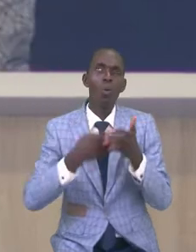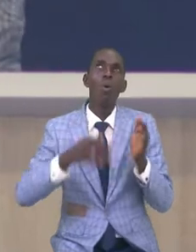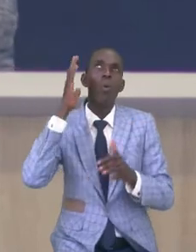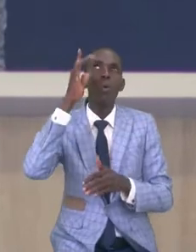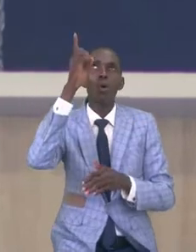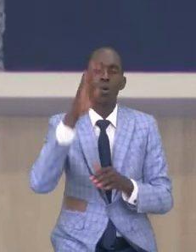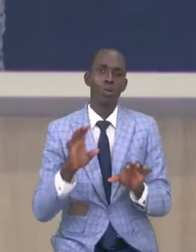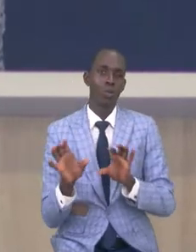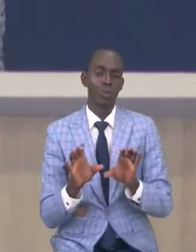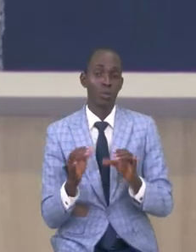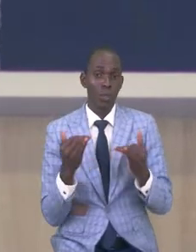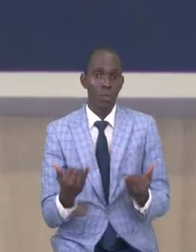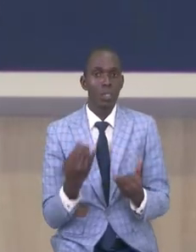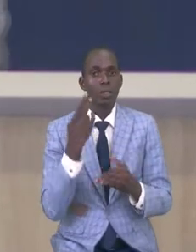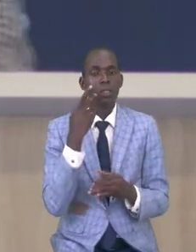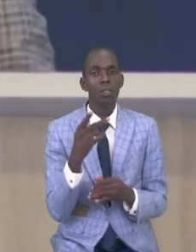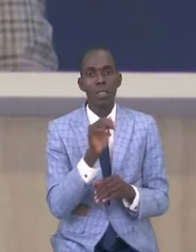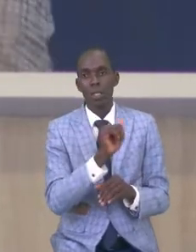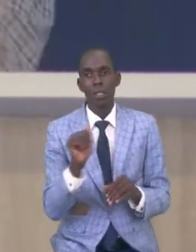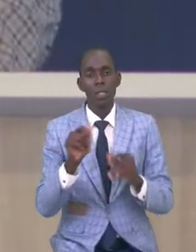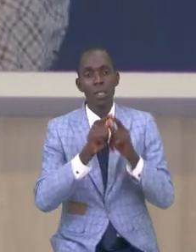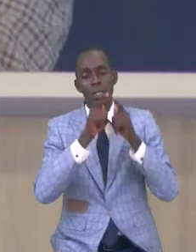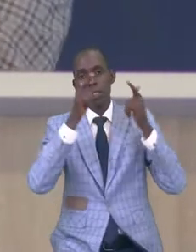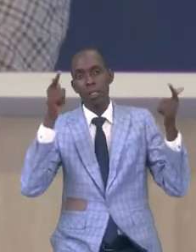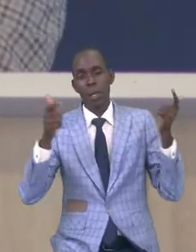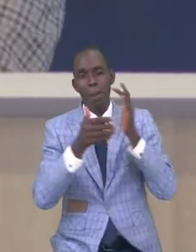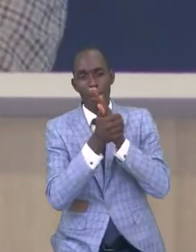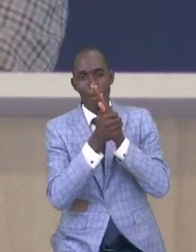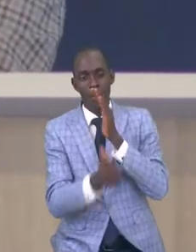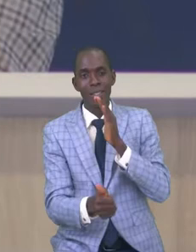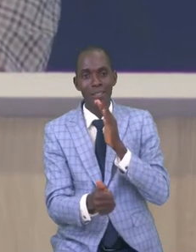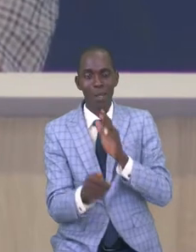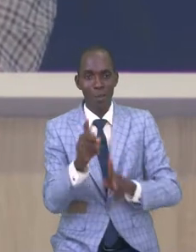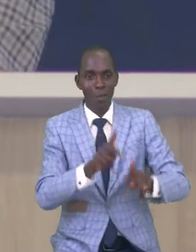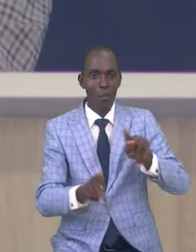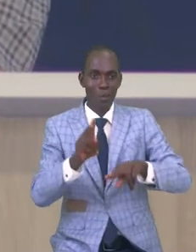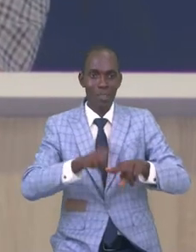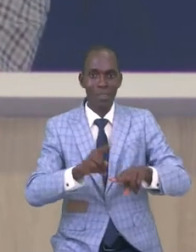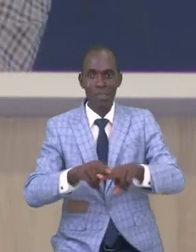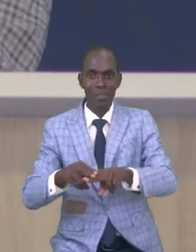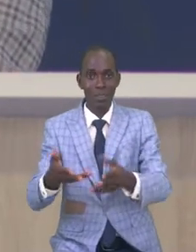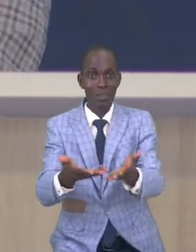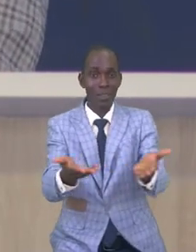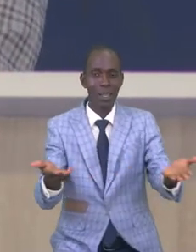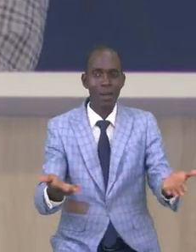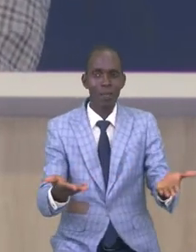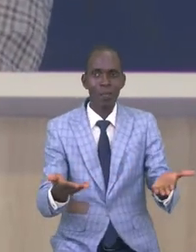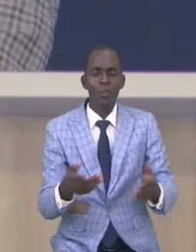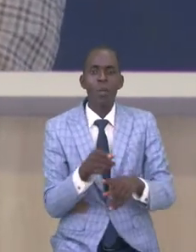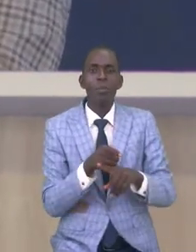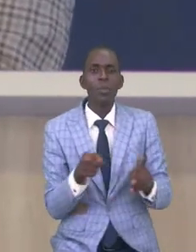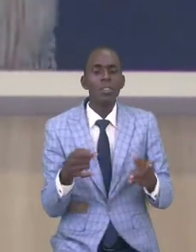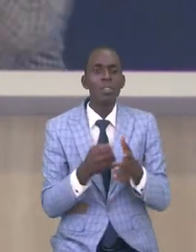are. Look at a great potential sitting down there, but it's